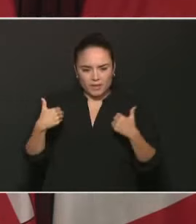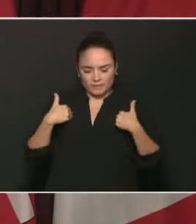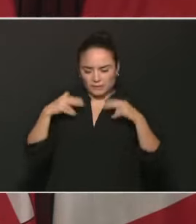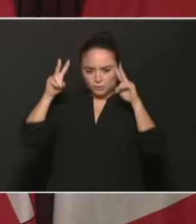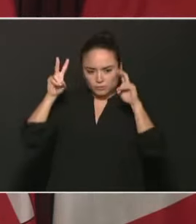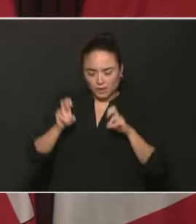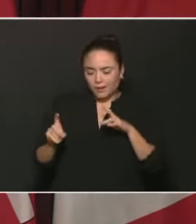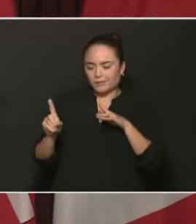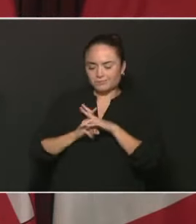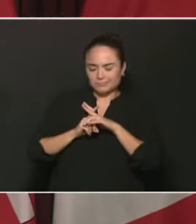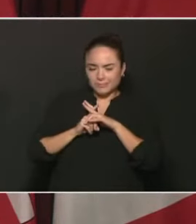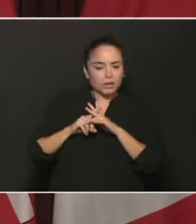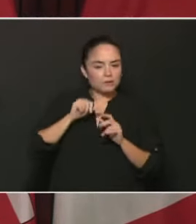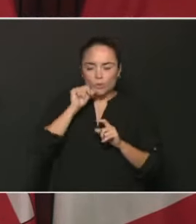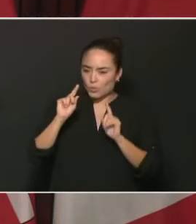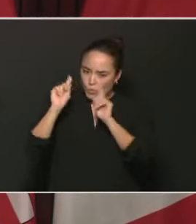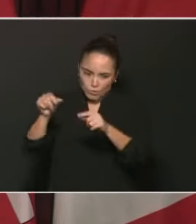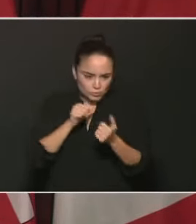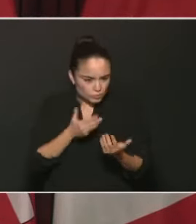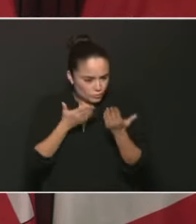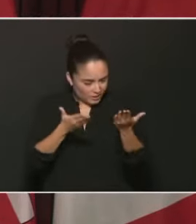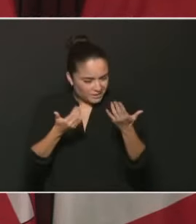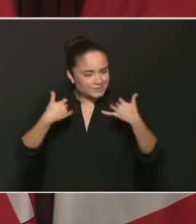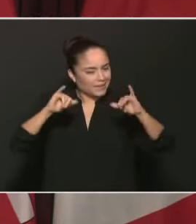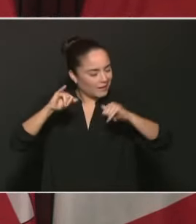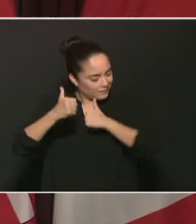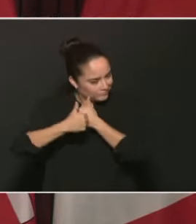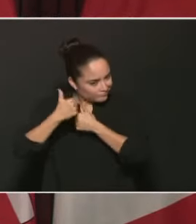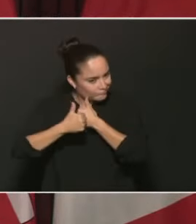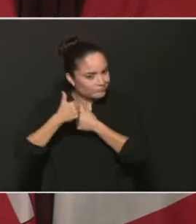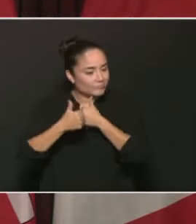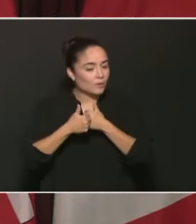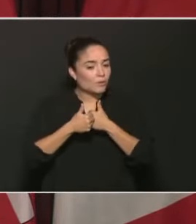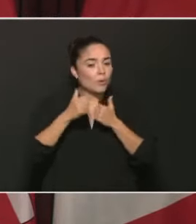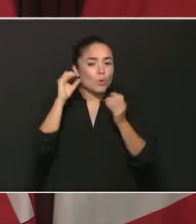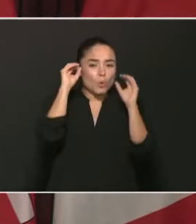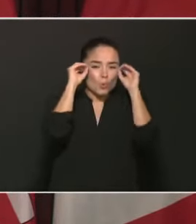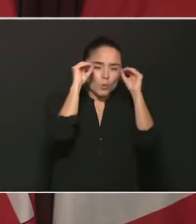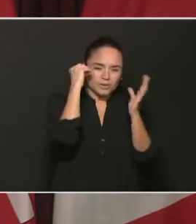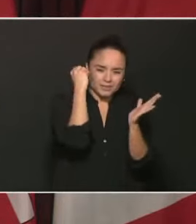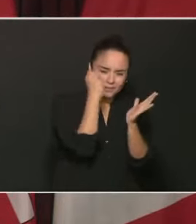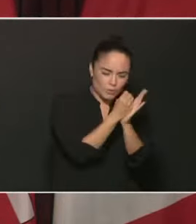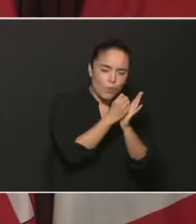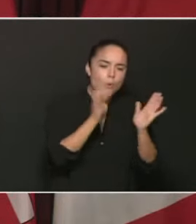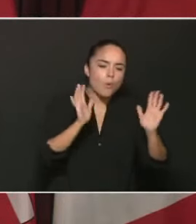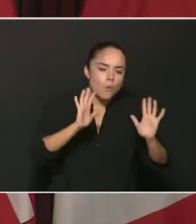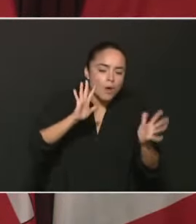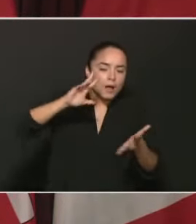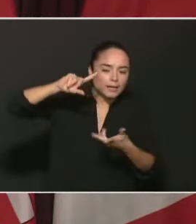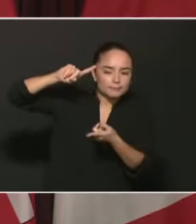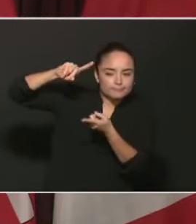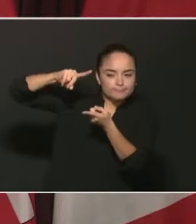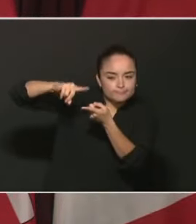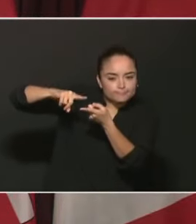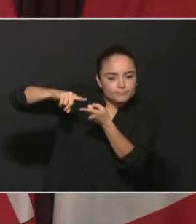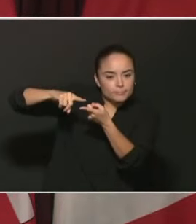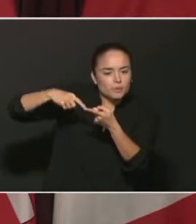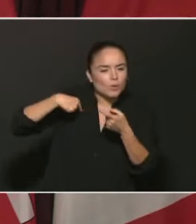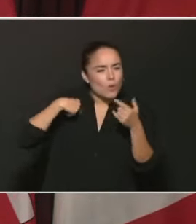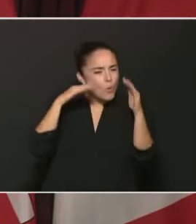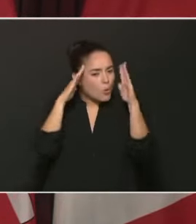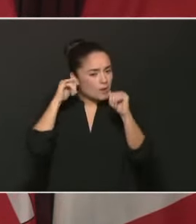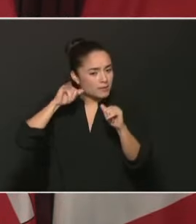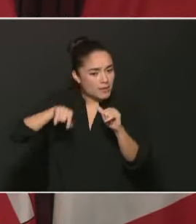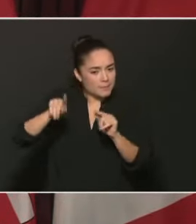is a risk. It's not a risk elimination. It's a risk reduction. We hope Ontarians continue to adhere to best practices